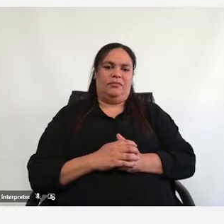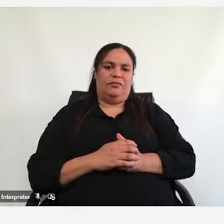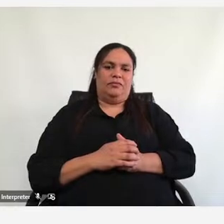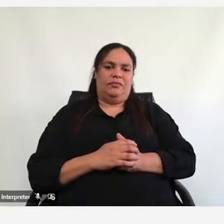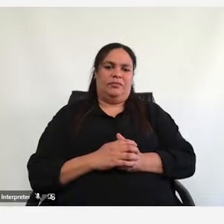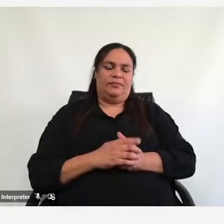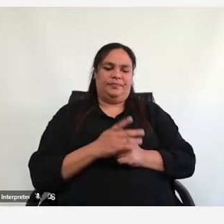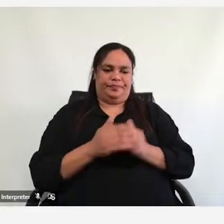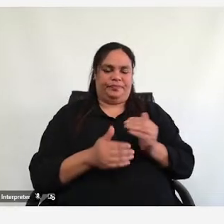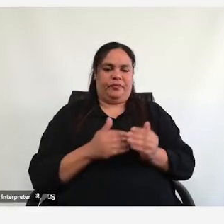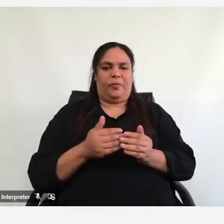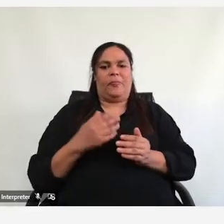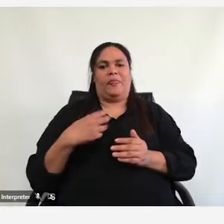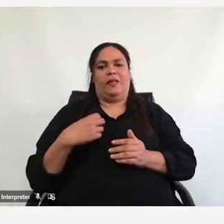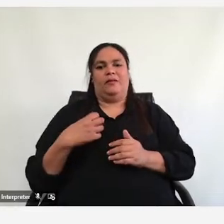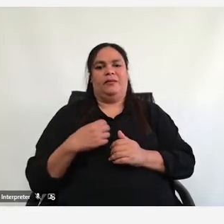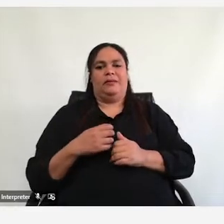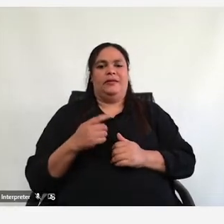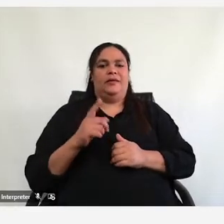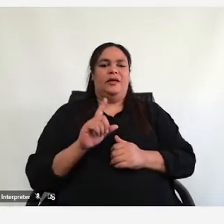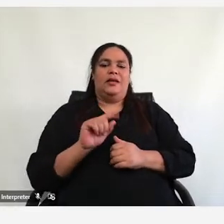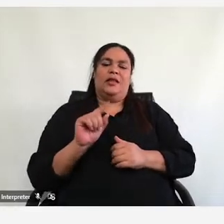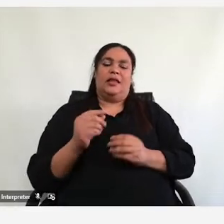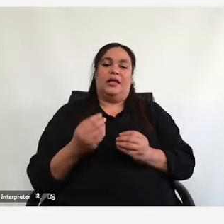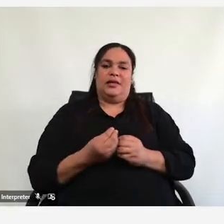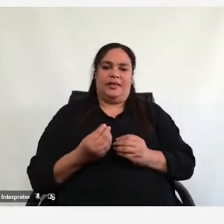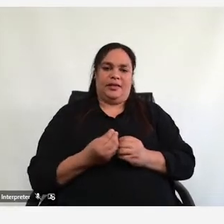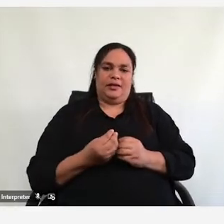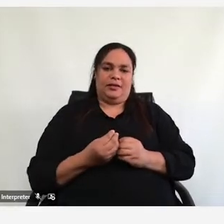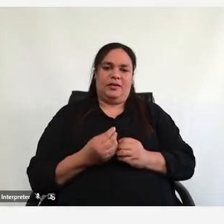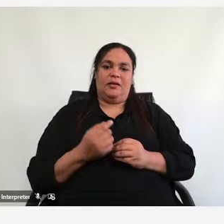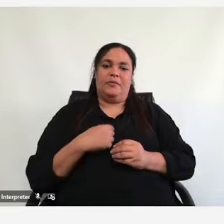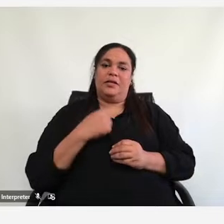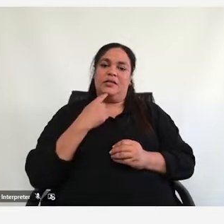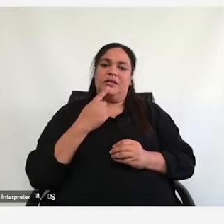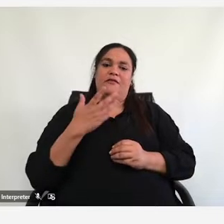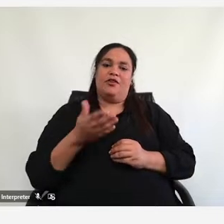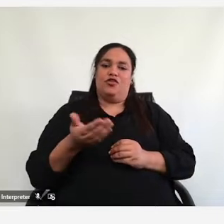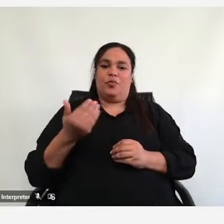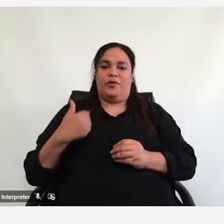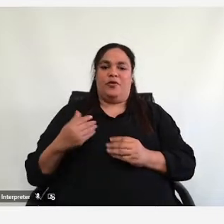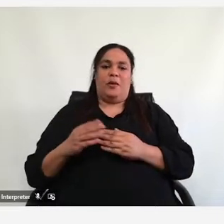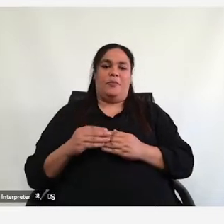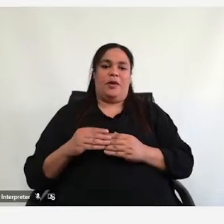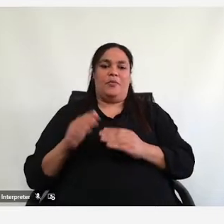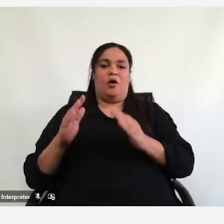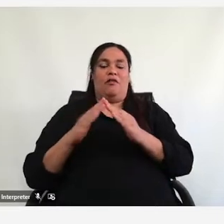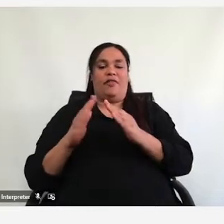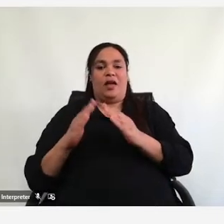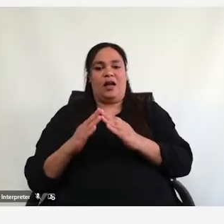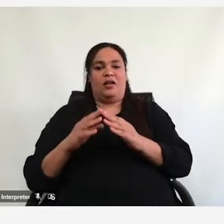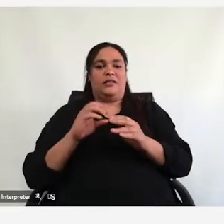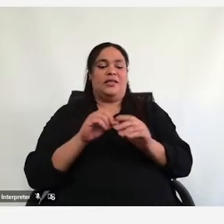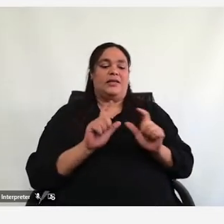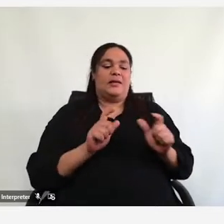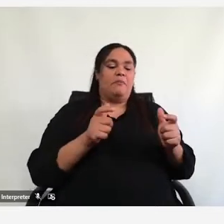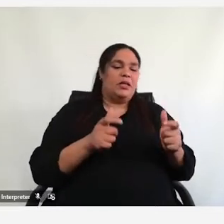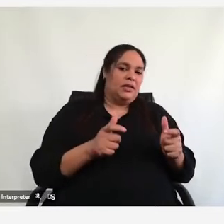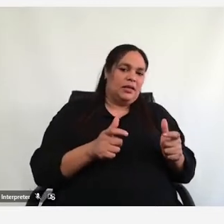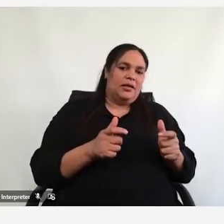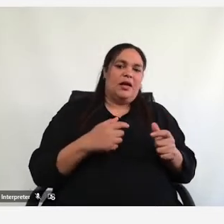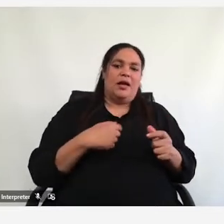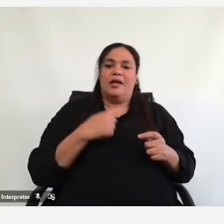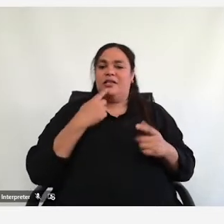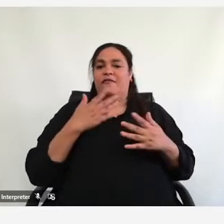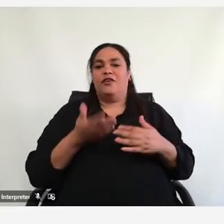You may proceed, Minister. The interesting thing, and I've said this before to members of the House, in committees, I've said